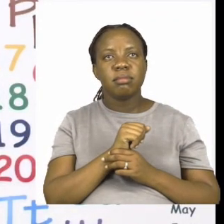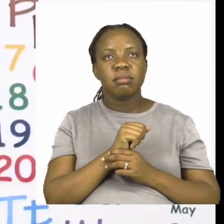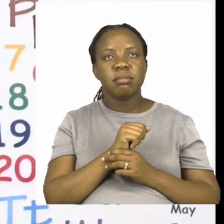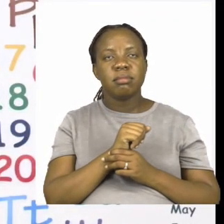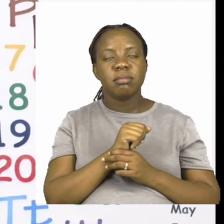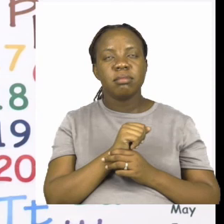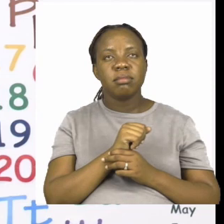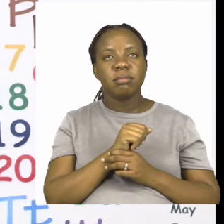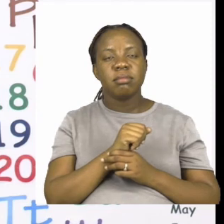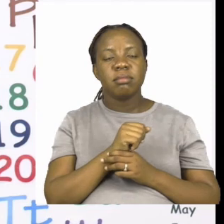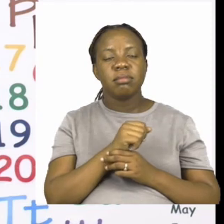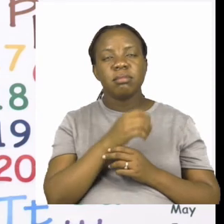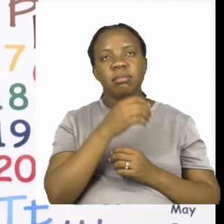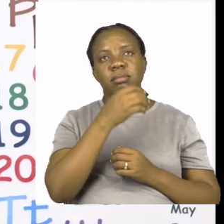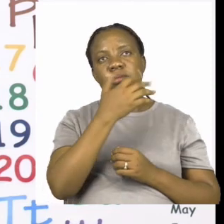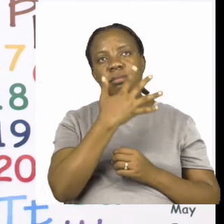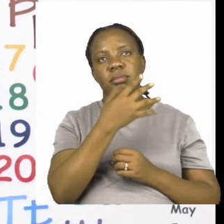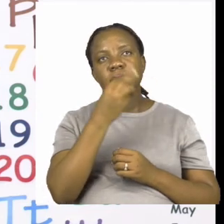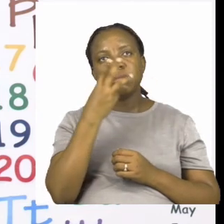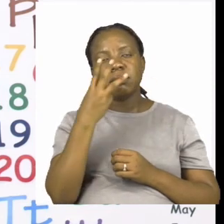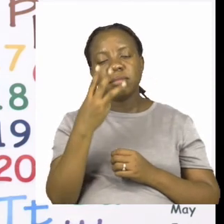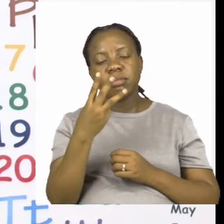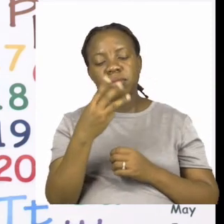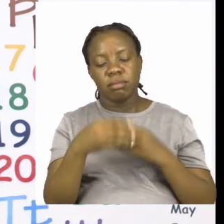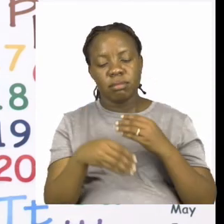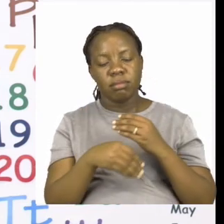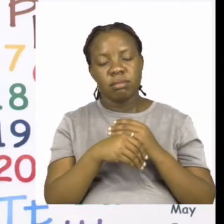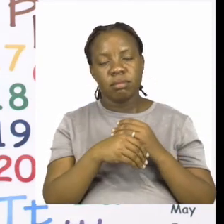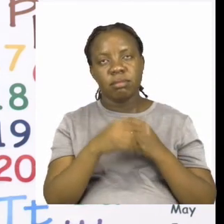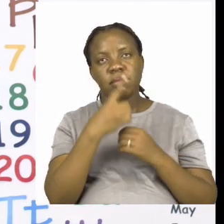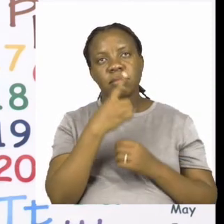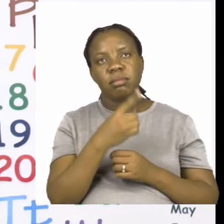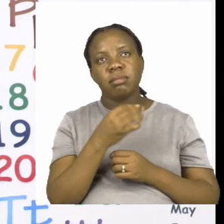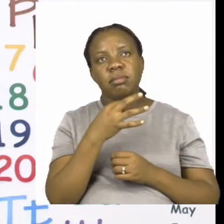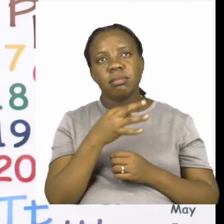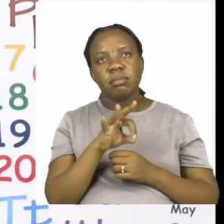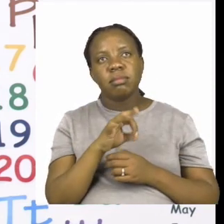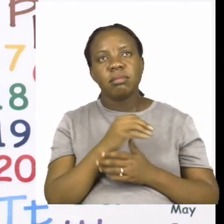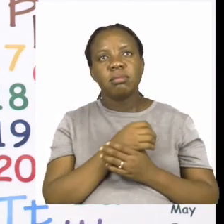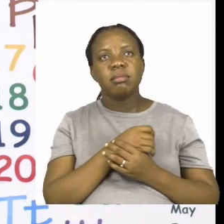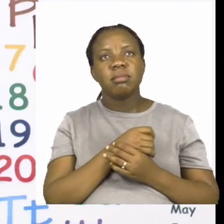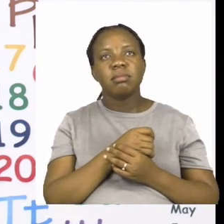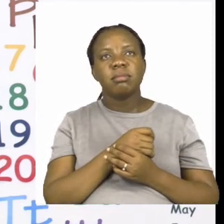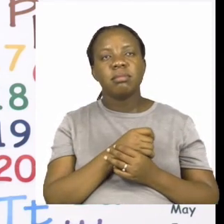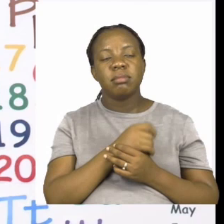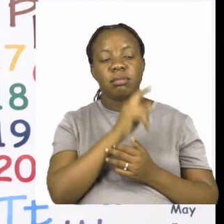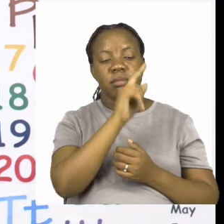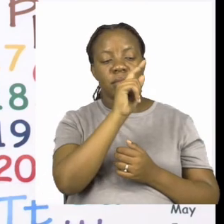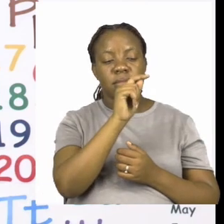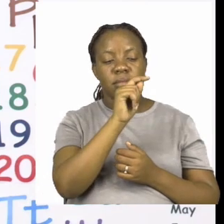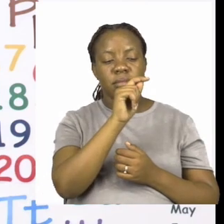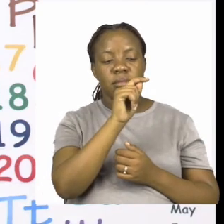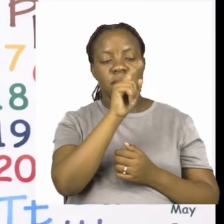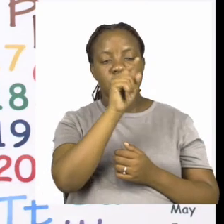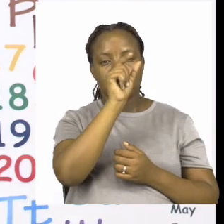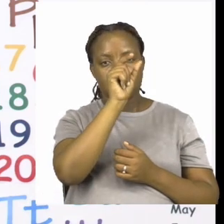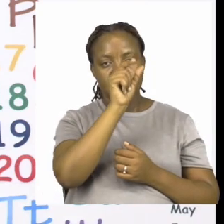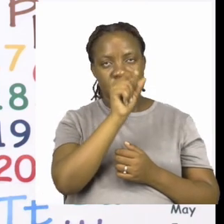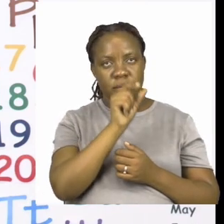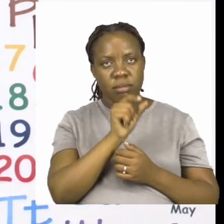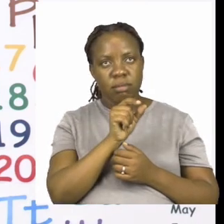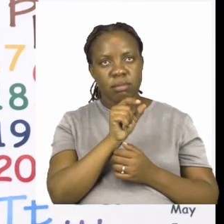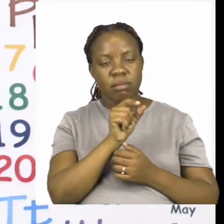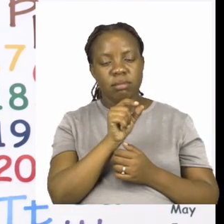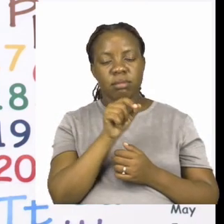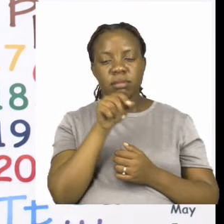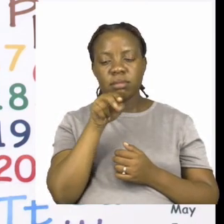is 53 plus 19. Also you will see that all the tens are indicated on this side and all